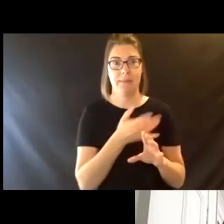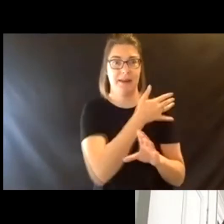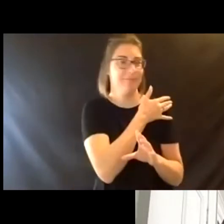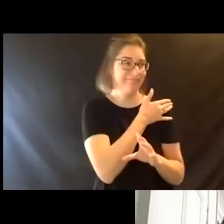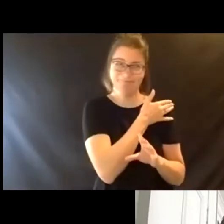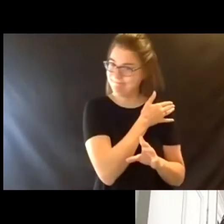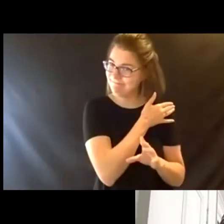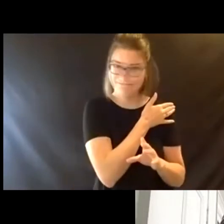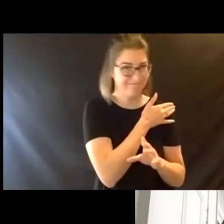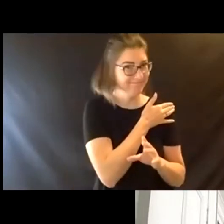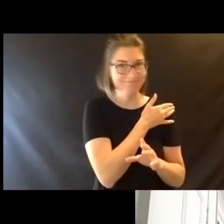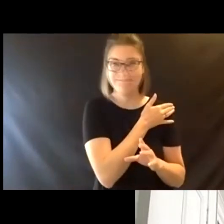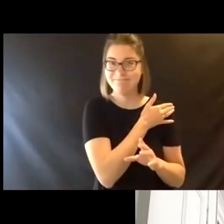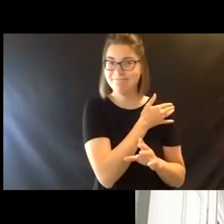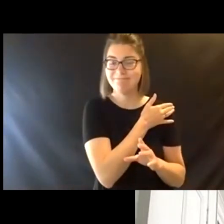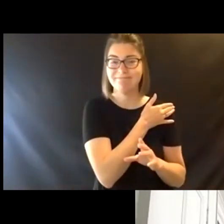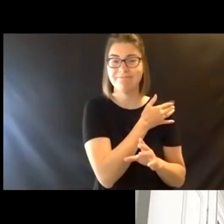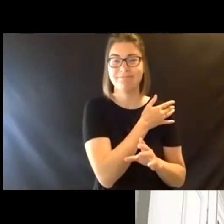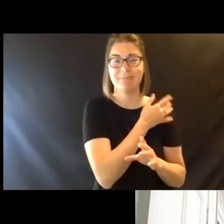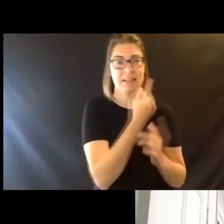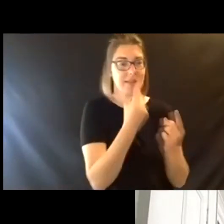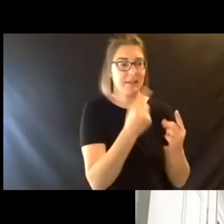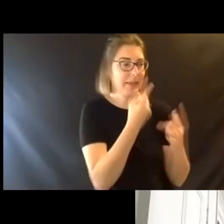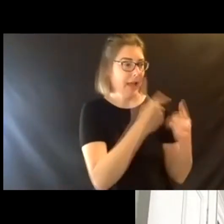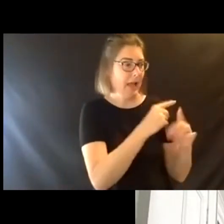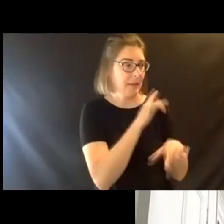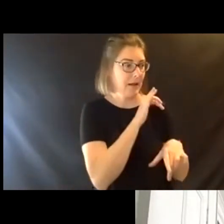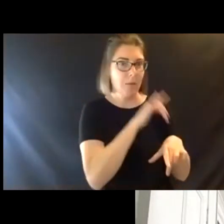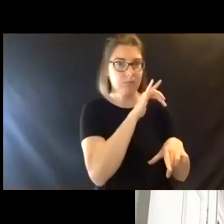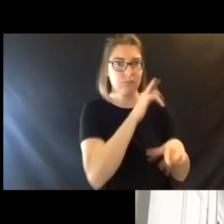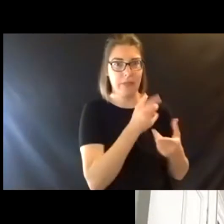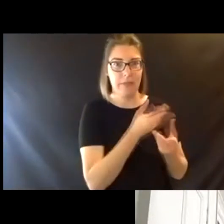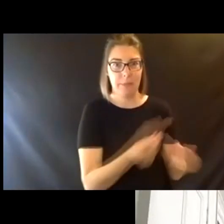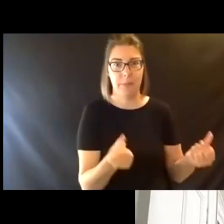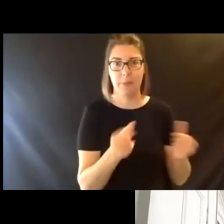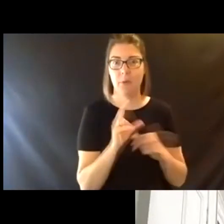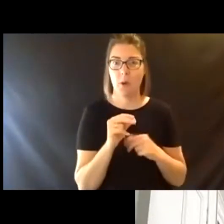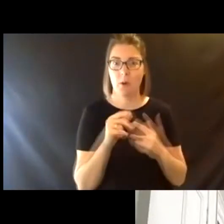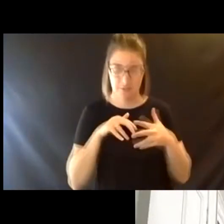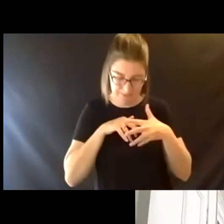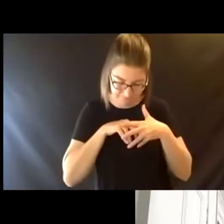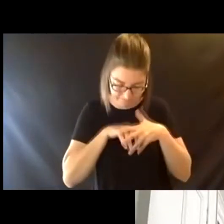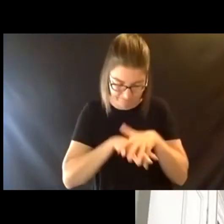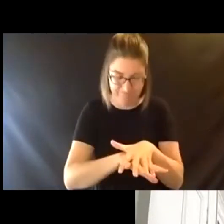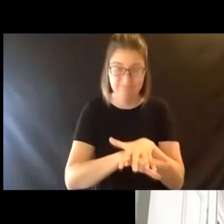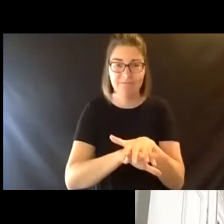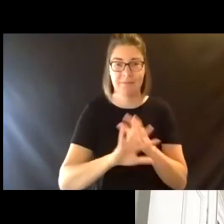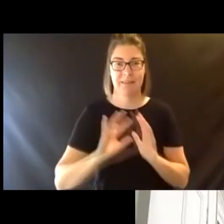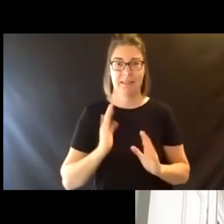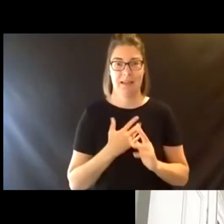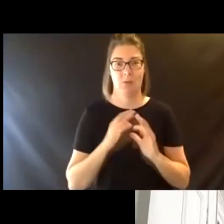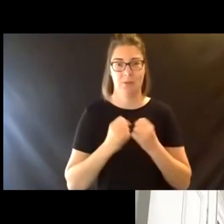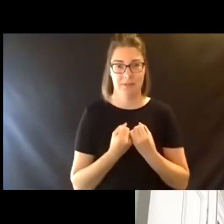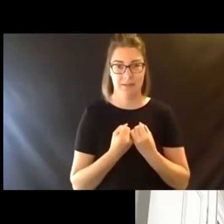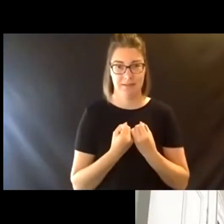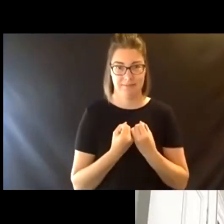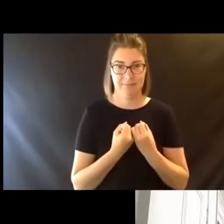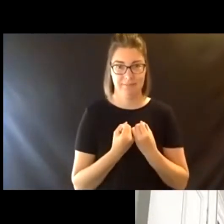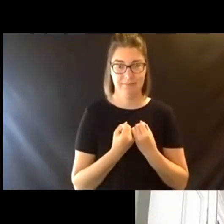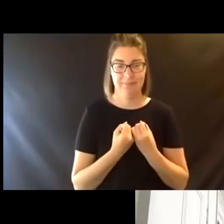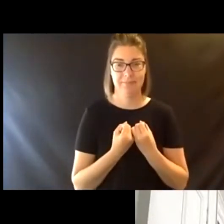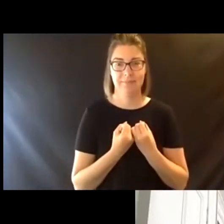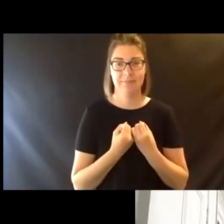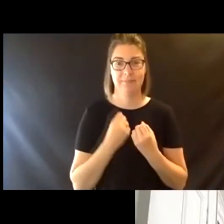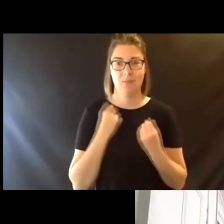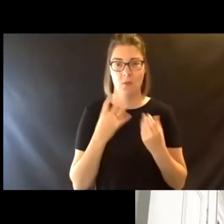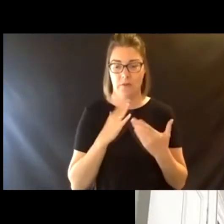past, some contact thing that happened and then it was gone. It's woven into our society, and because of that,